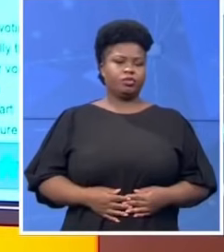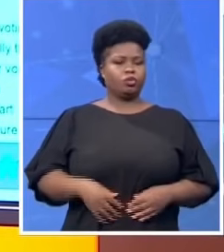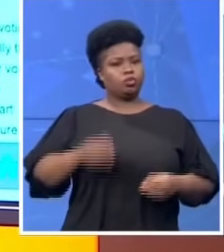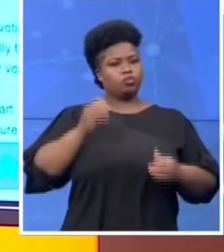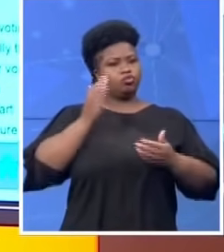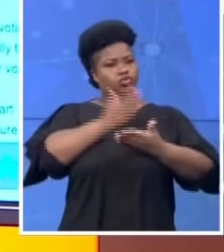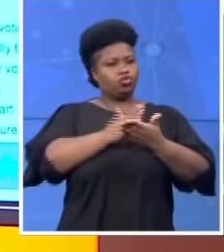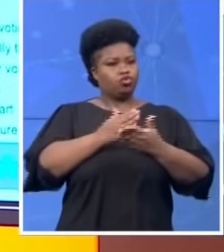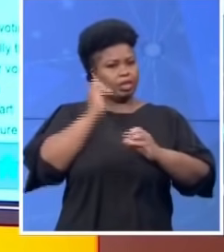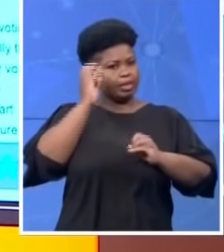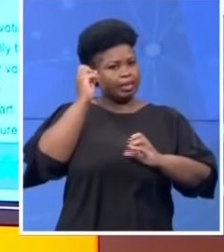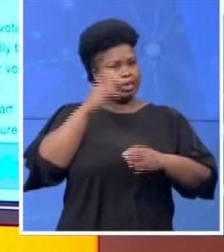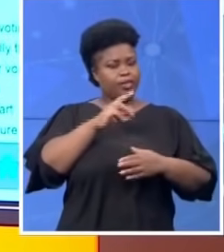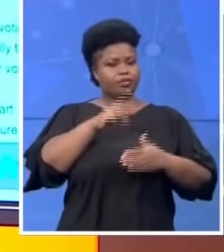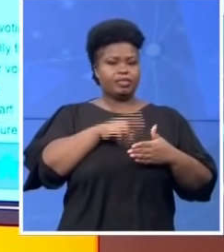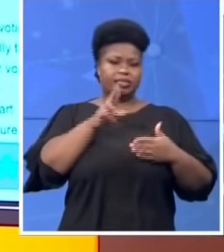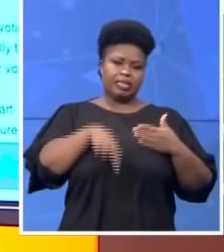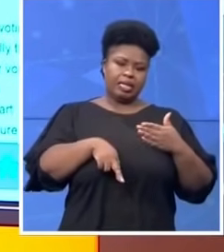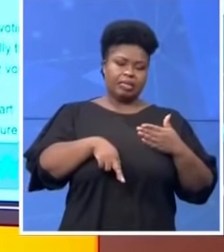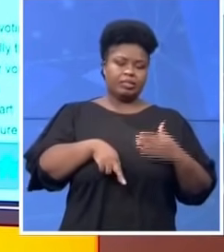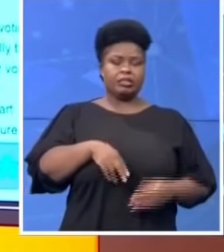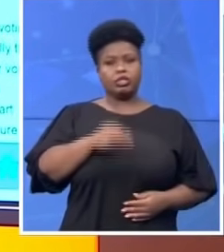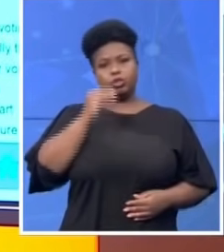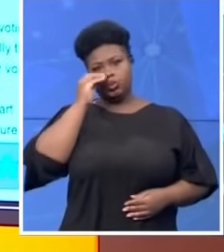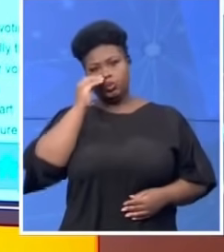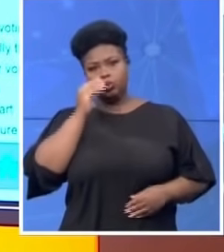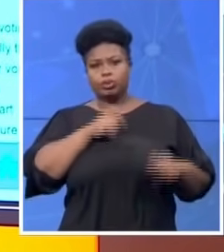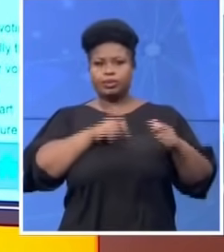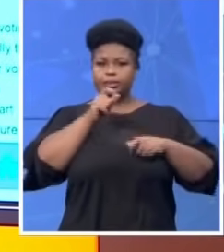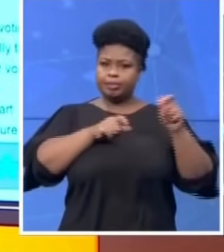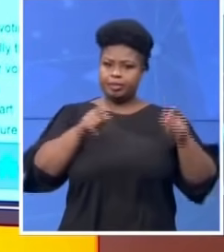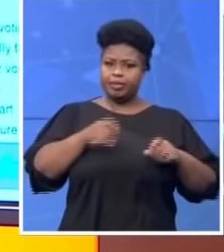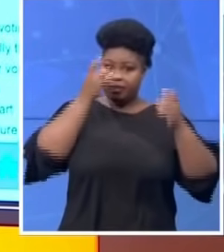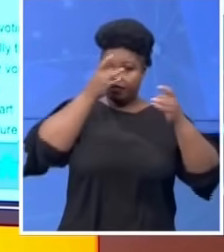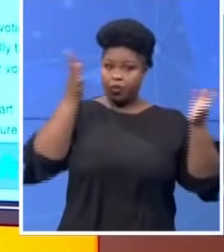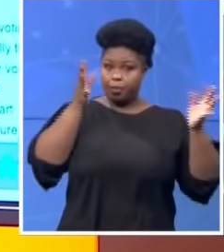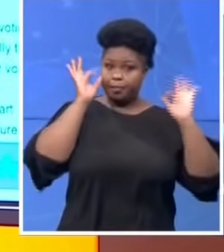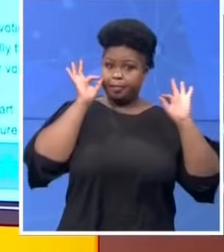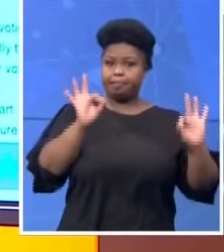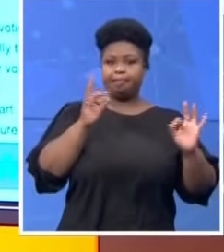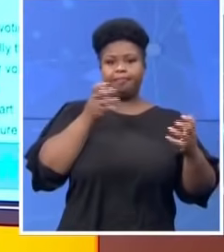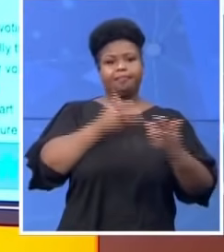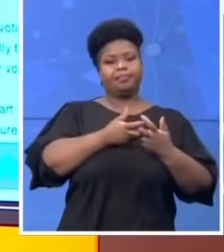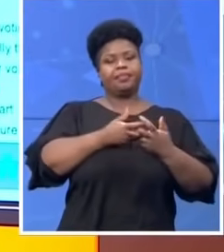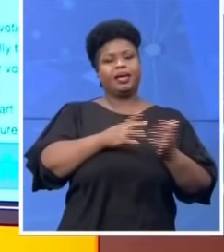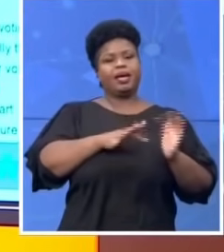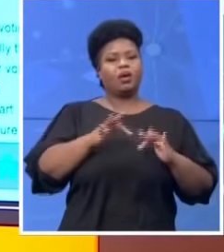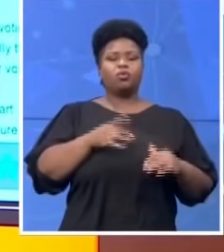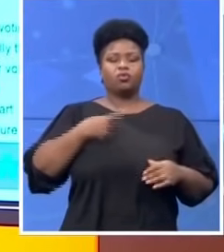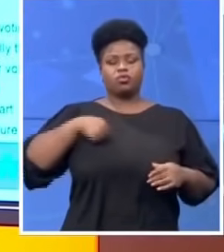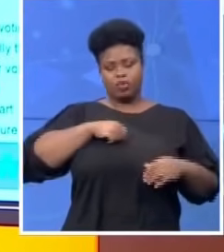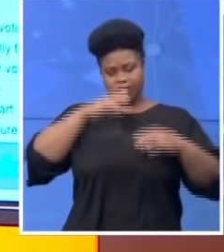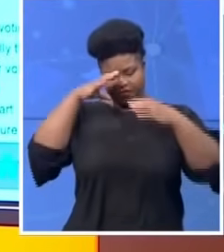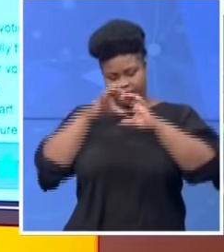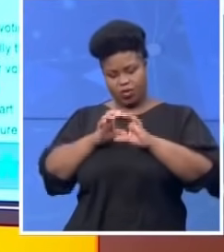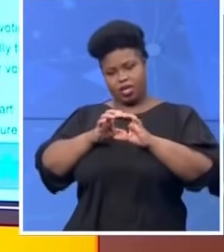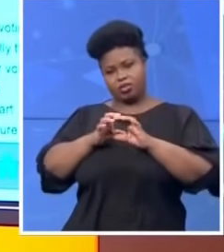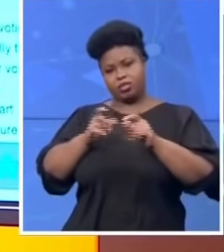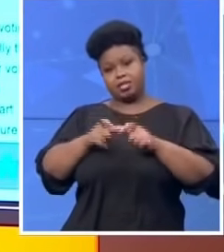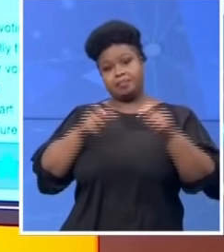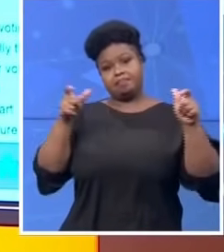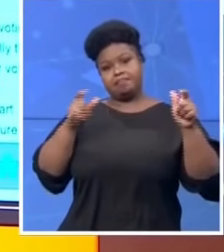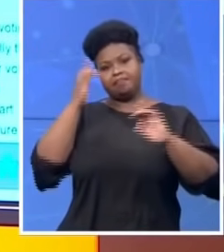public more efficiently, we do focus on the big metros, but we then also do a bit of